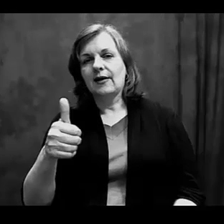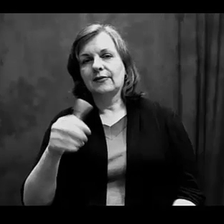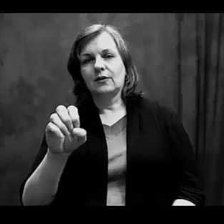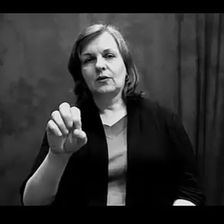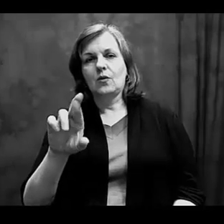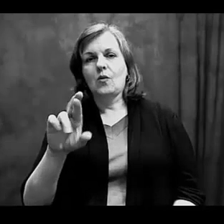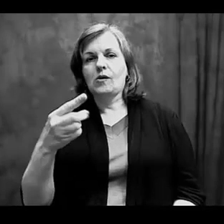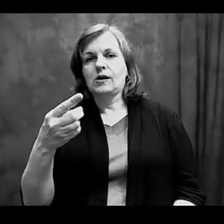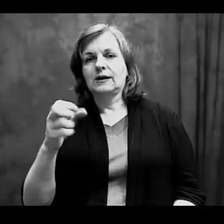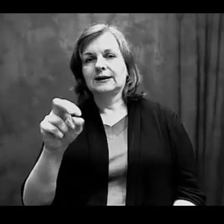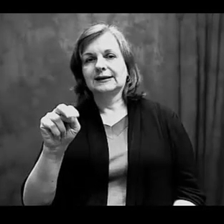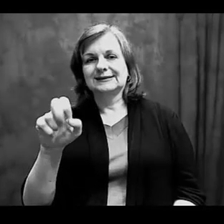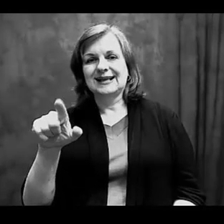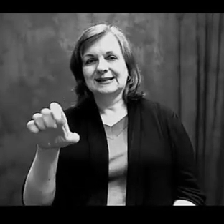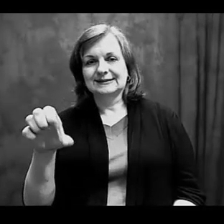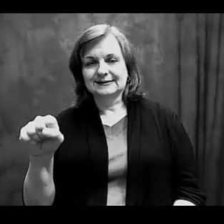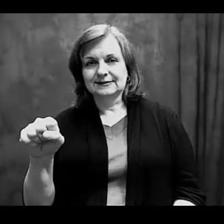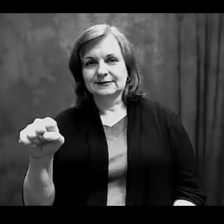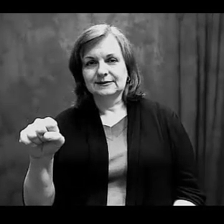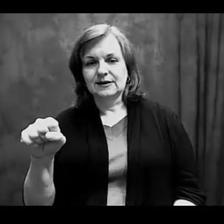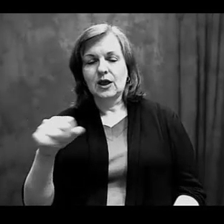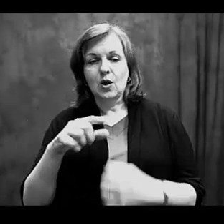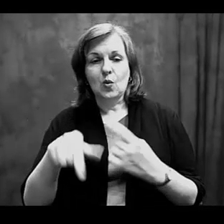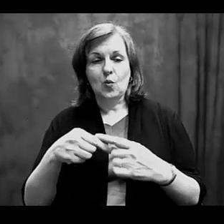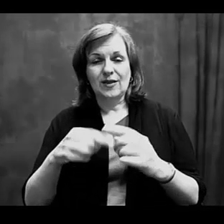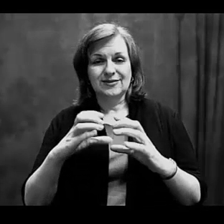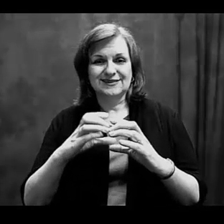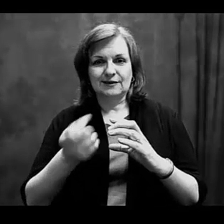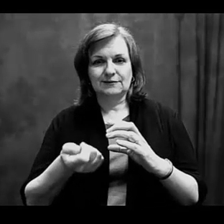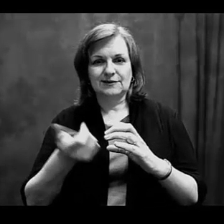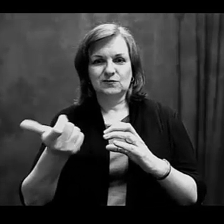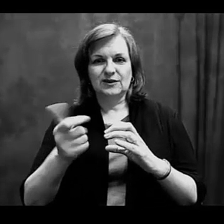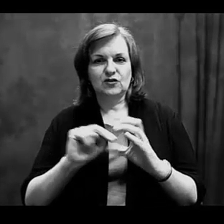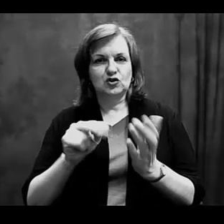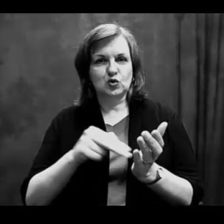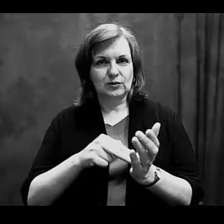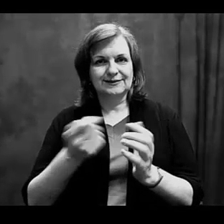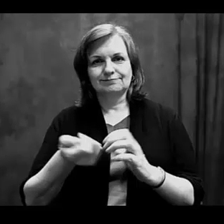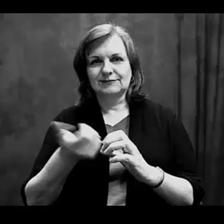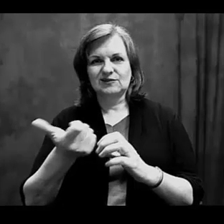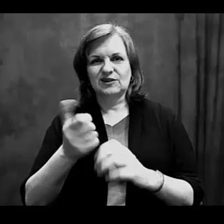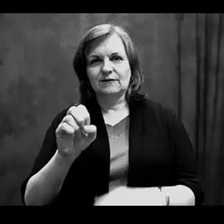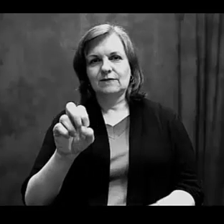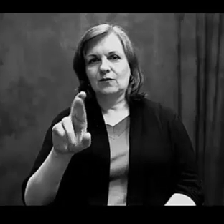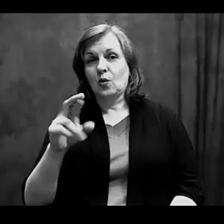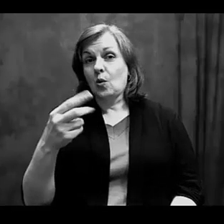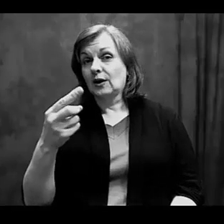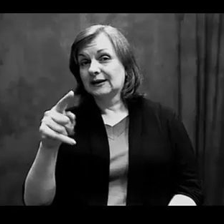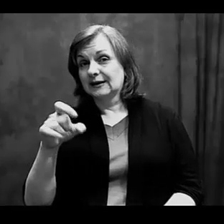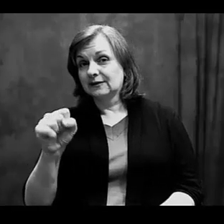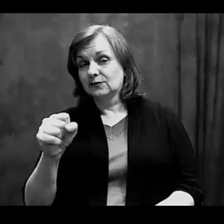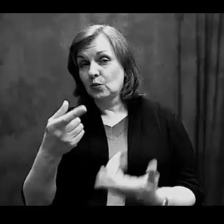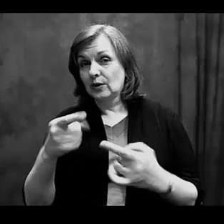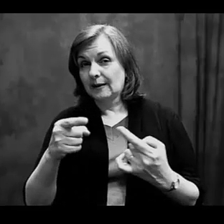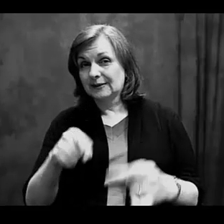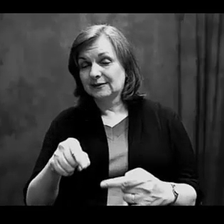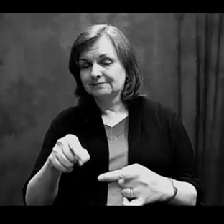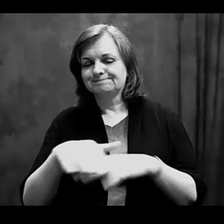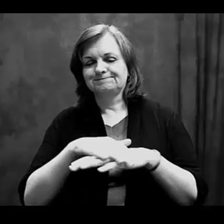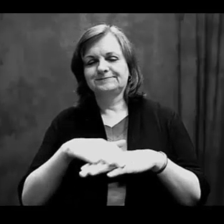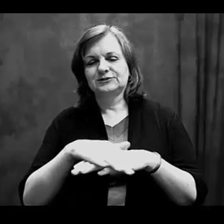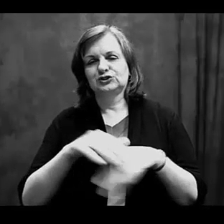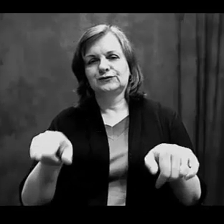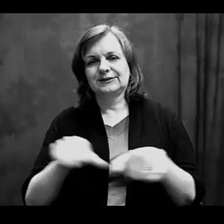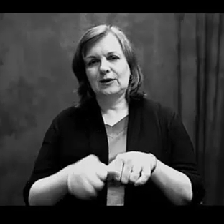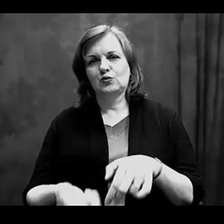nucleus and many of their other organelles. By getting rid of these organelles,